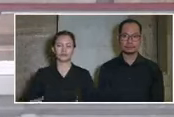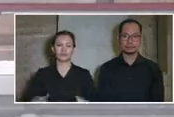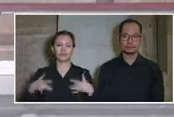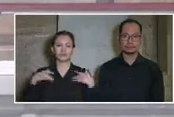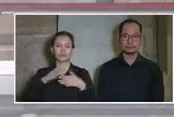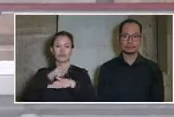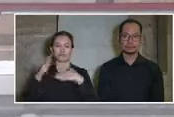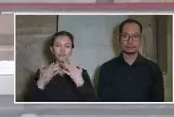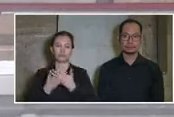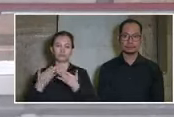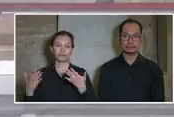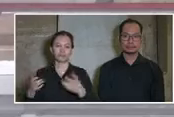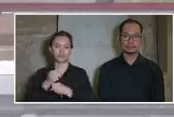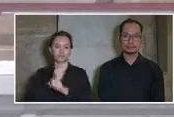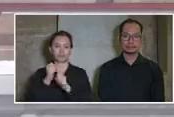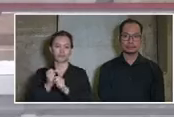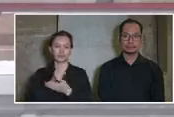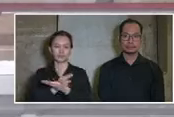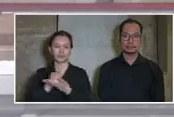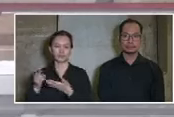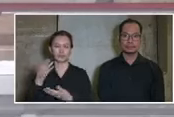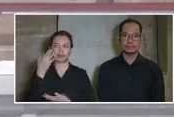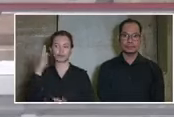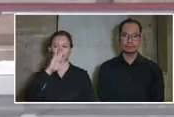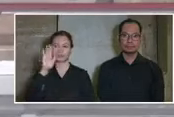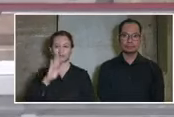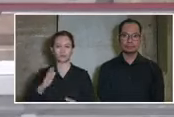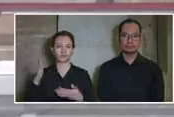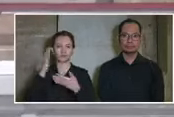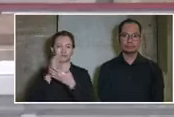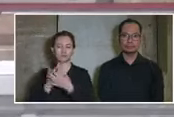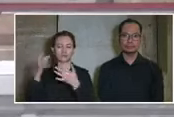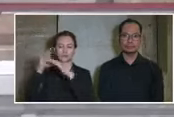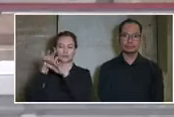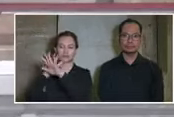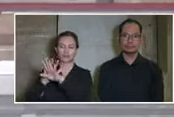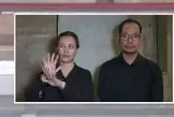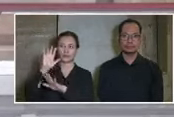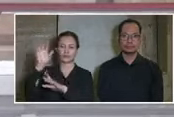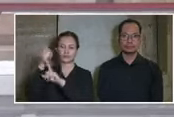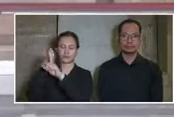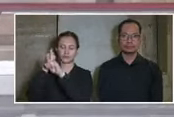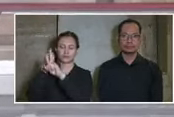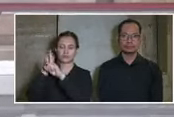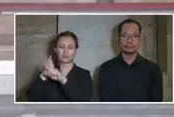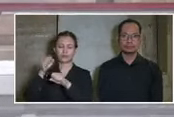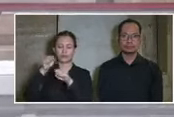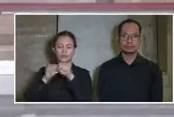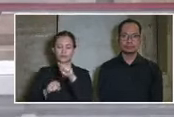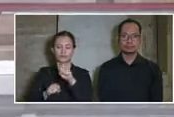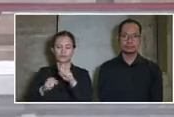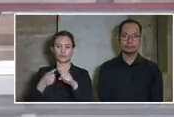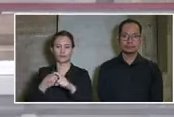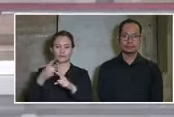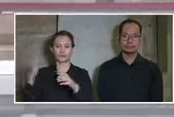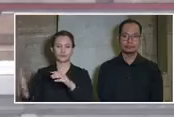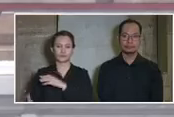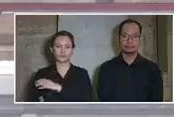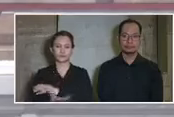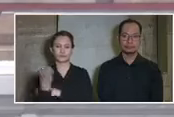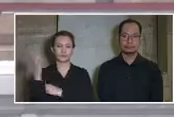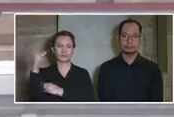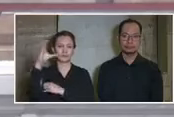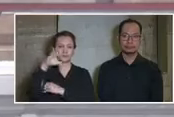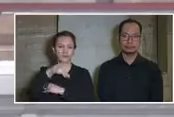make them holy. And you never cease to gather a people to yourself, so that from the rising of the sun to